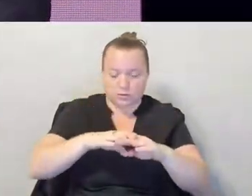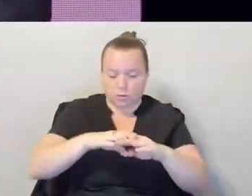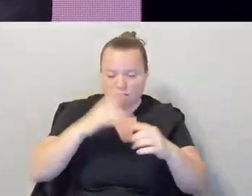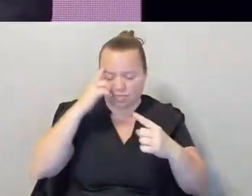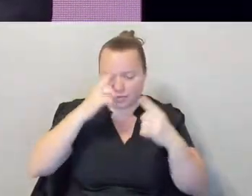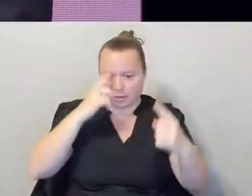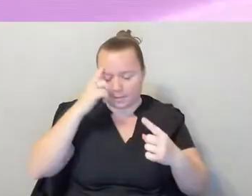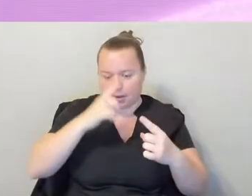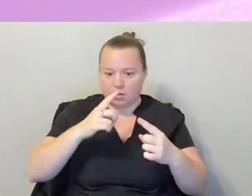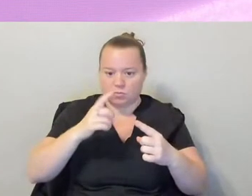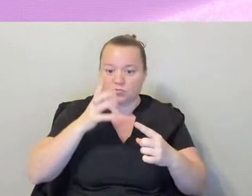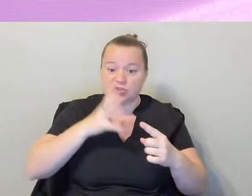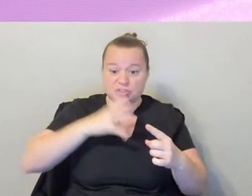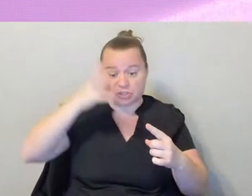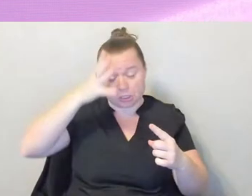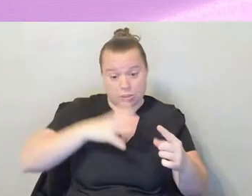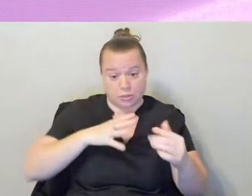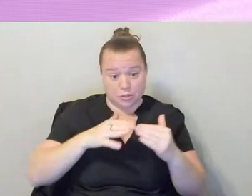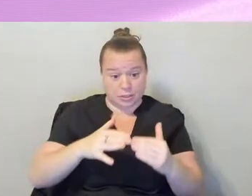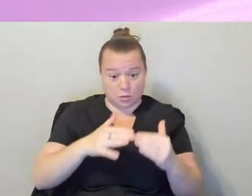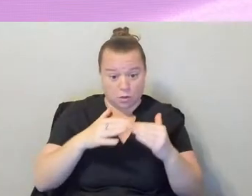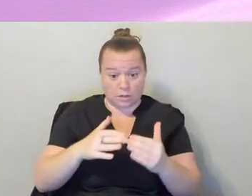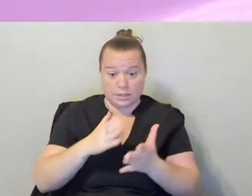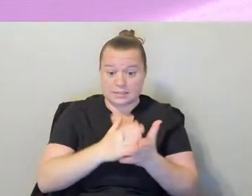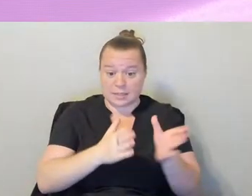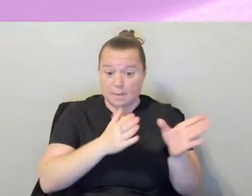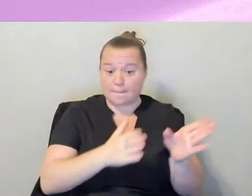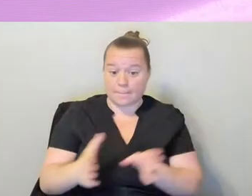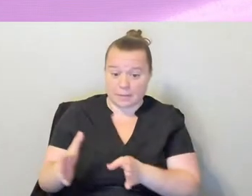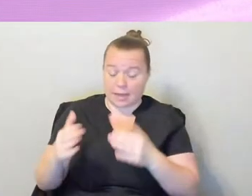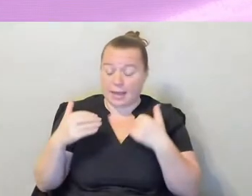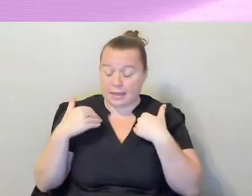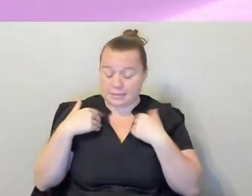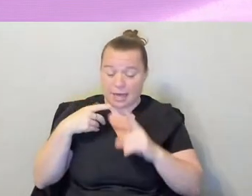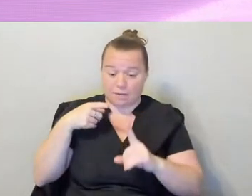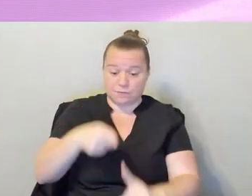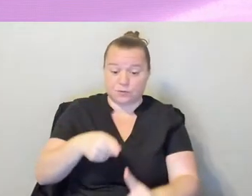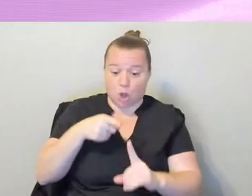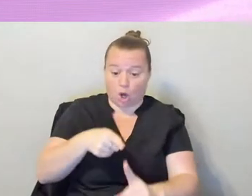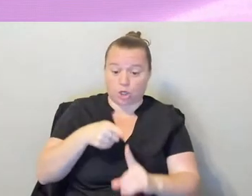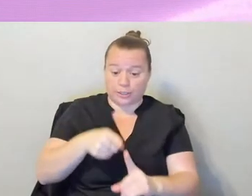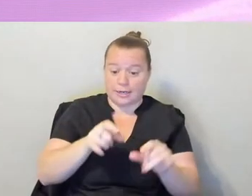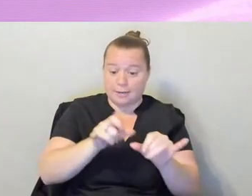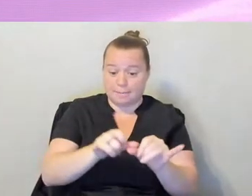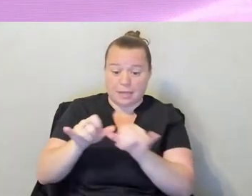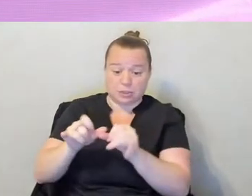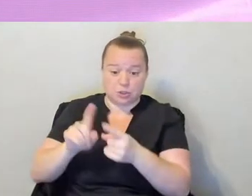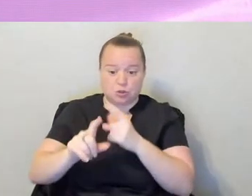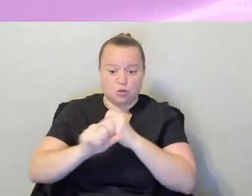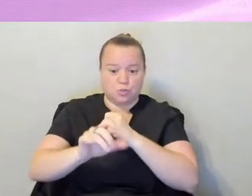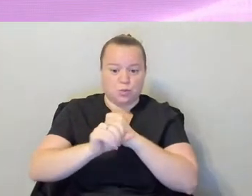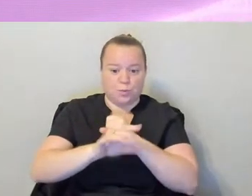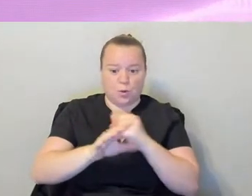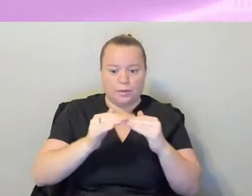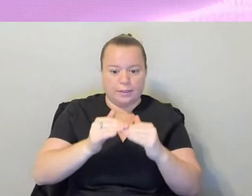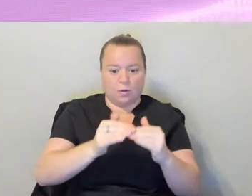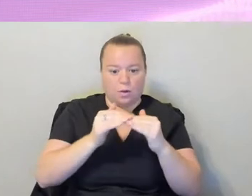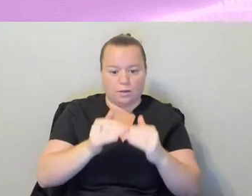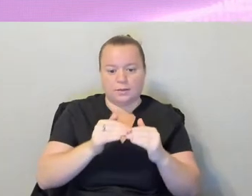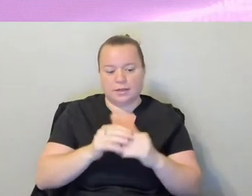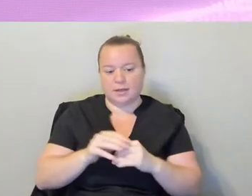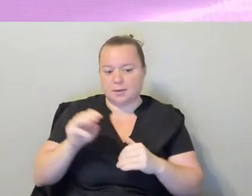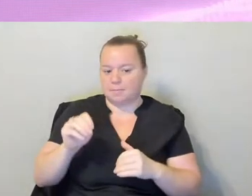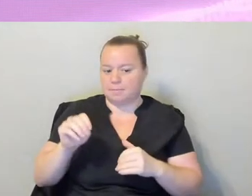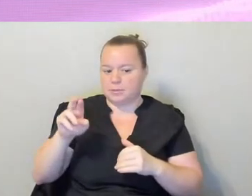are in the plans targeted measures to promote equality. Mr. Pislaru mentioned some of